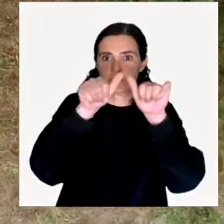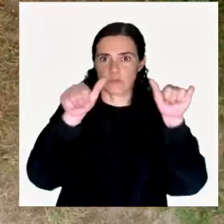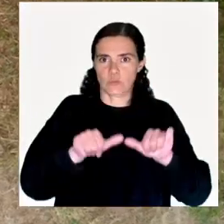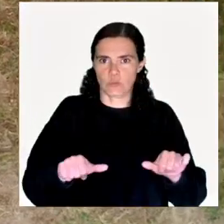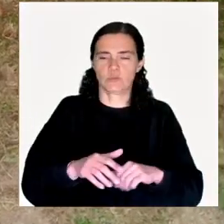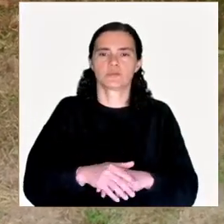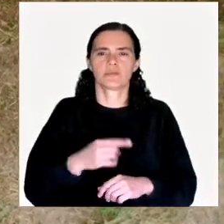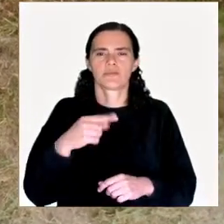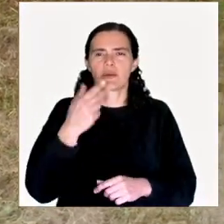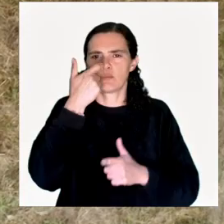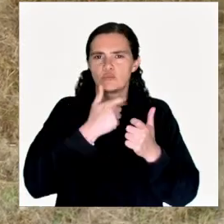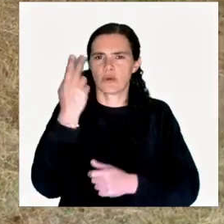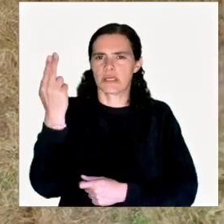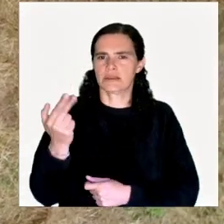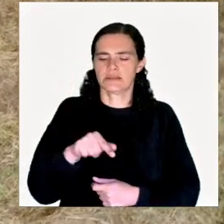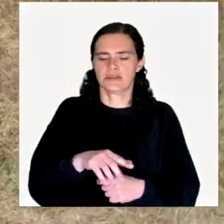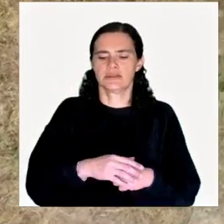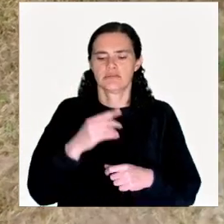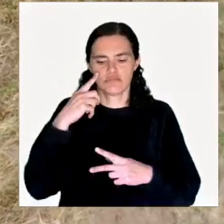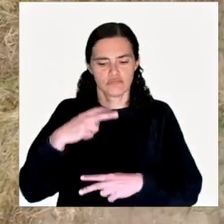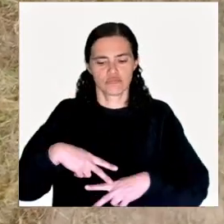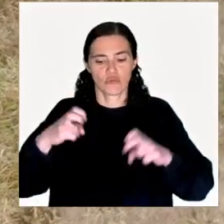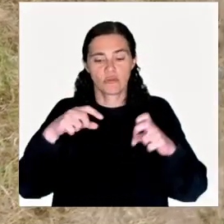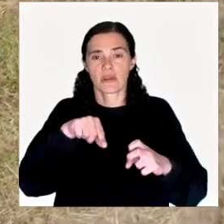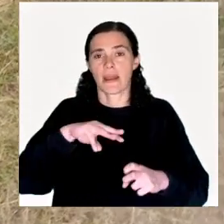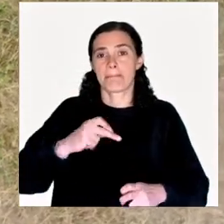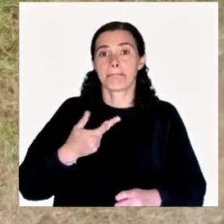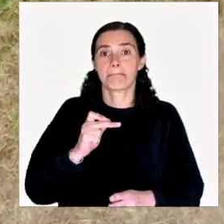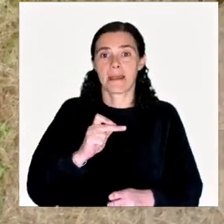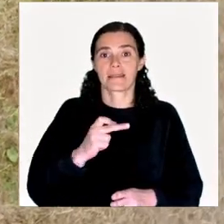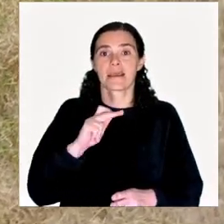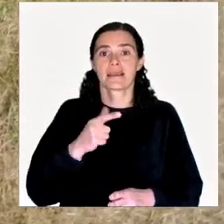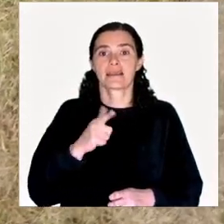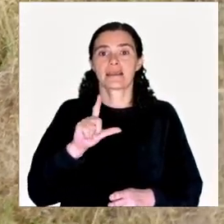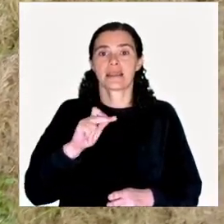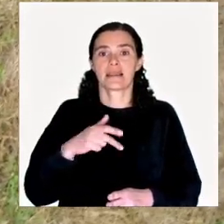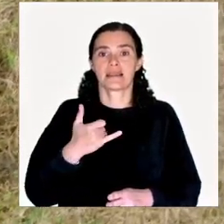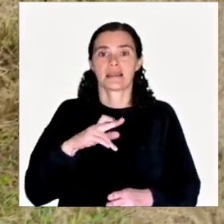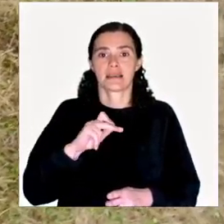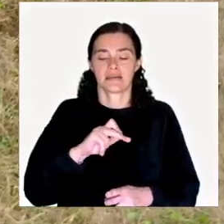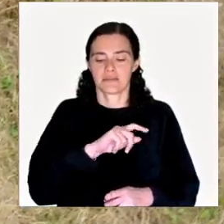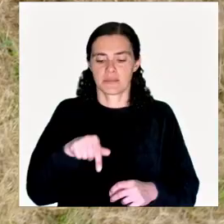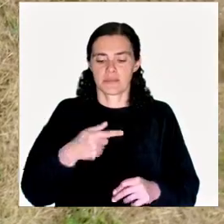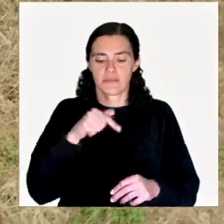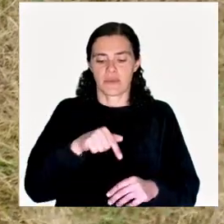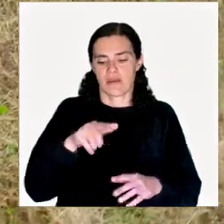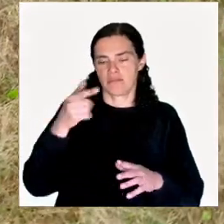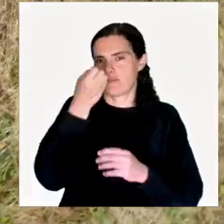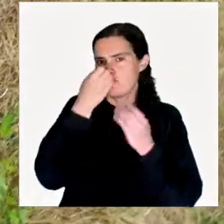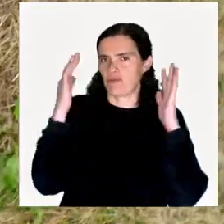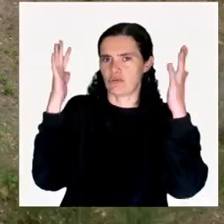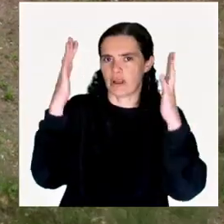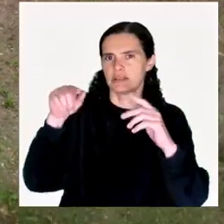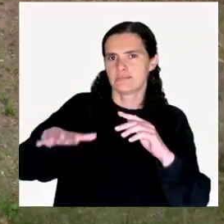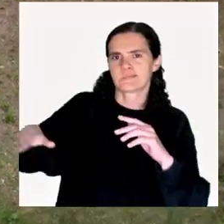system that the artist has found in the Mata Atlântica, the Atlantic